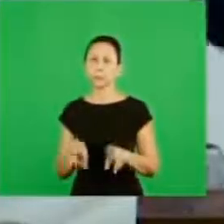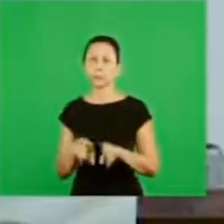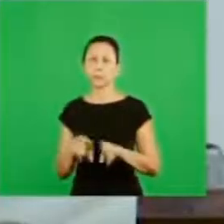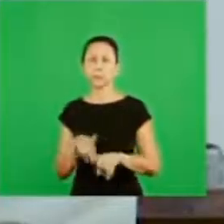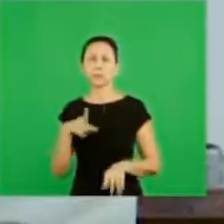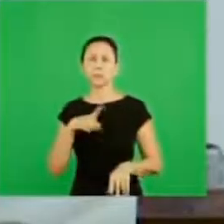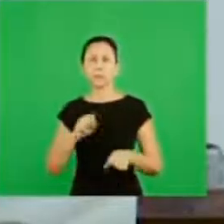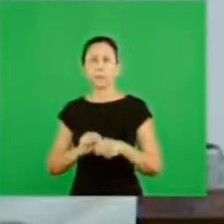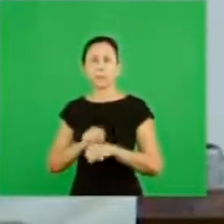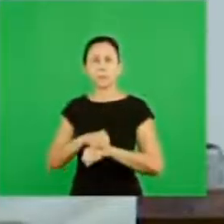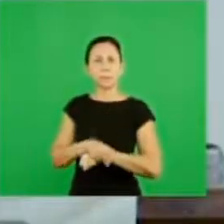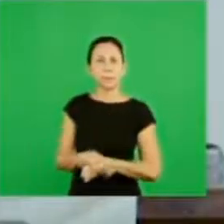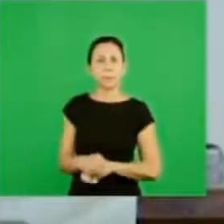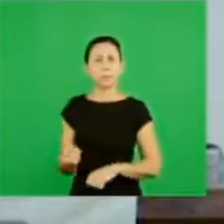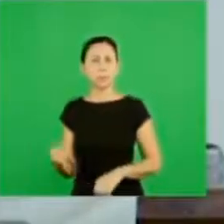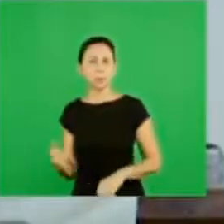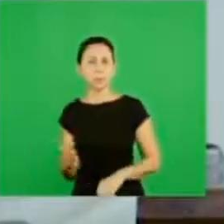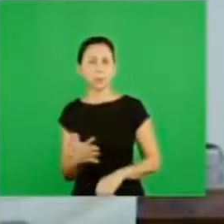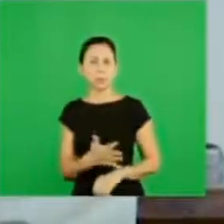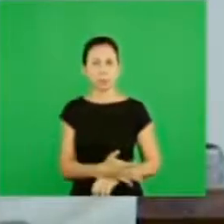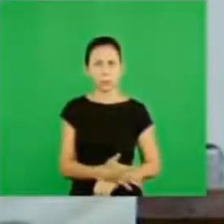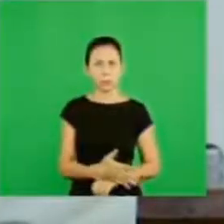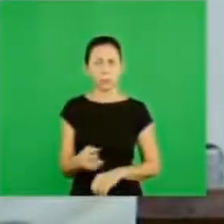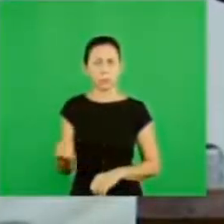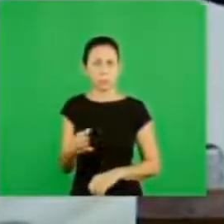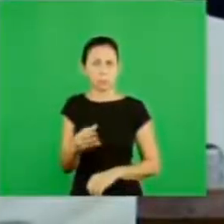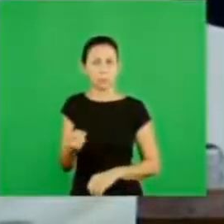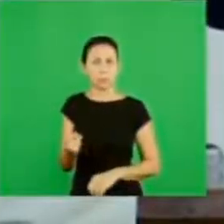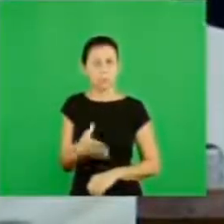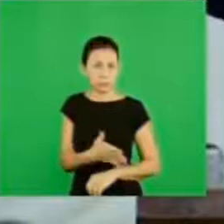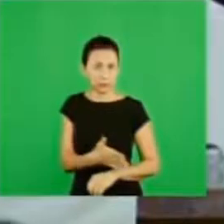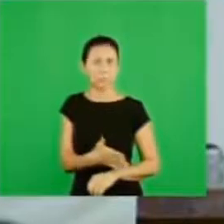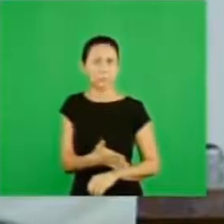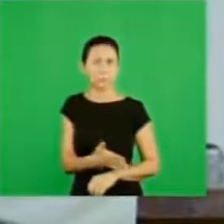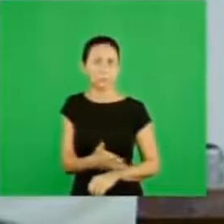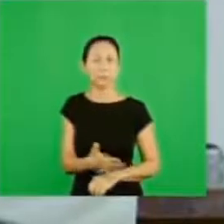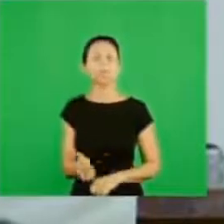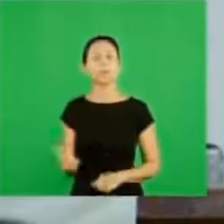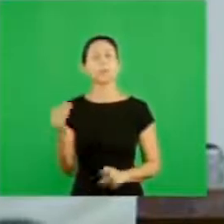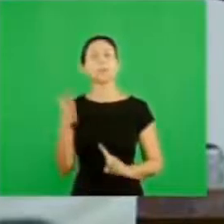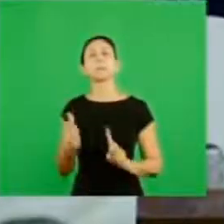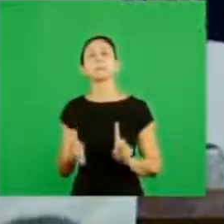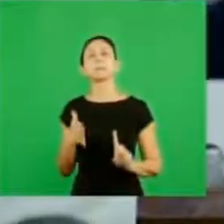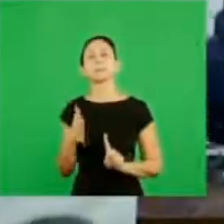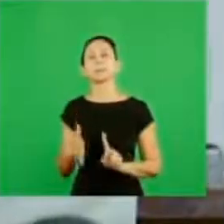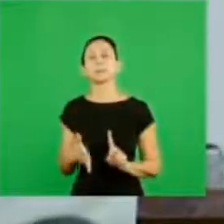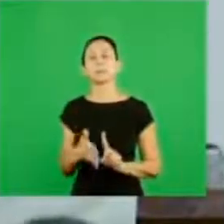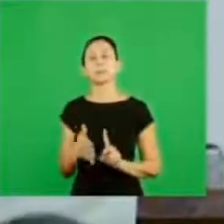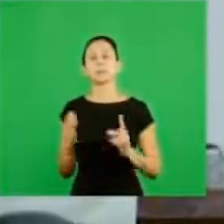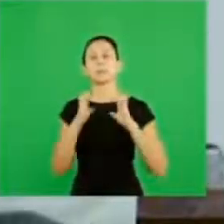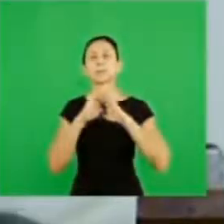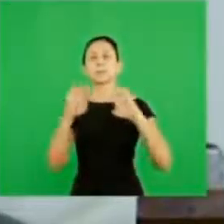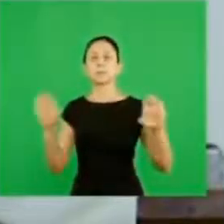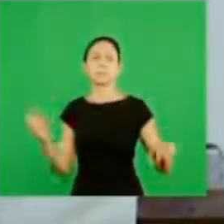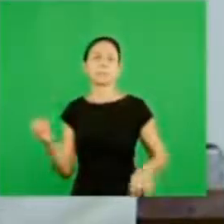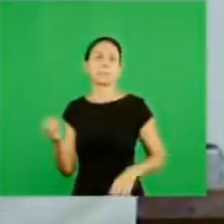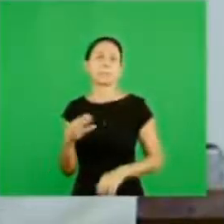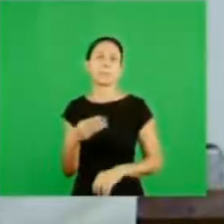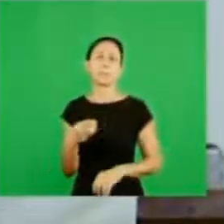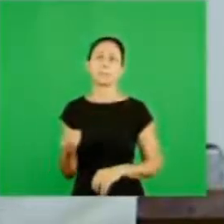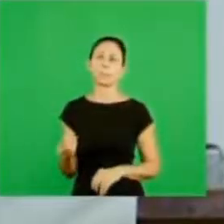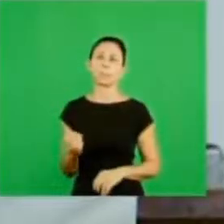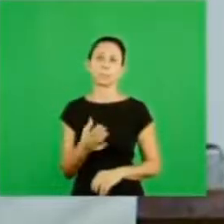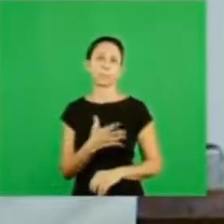It was a clear, and we had new seminars that were